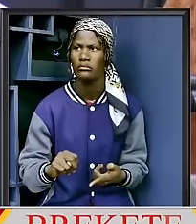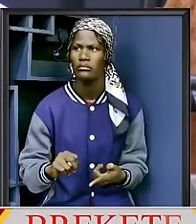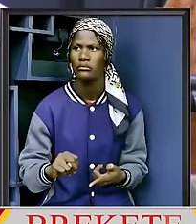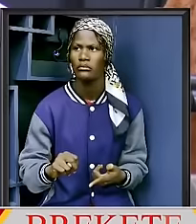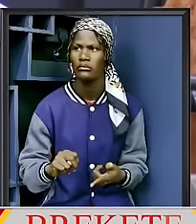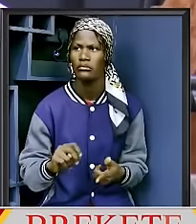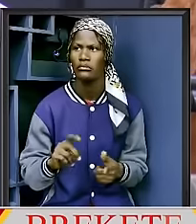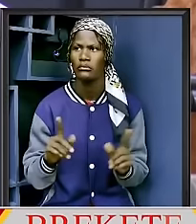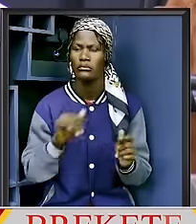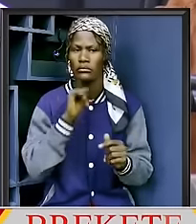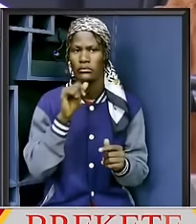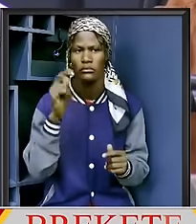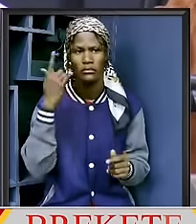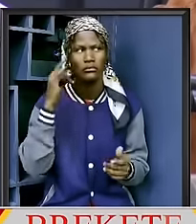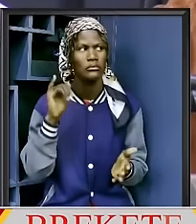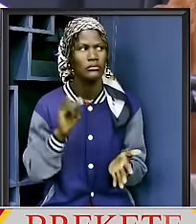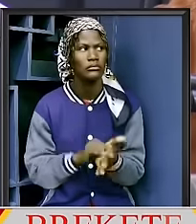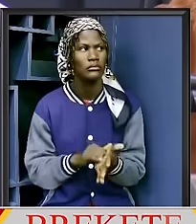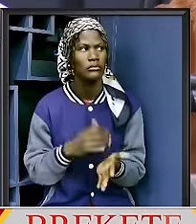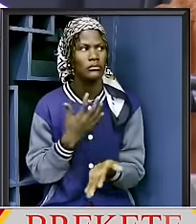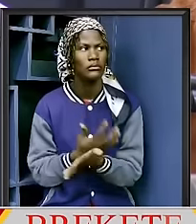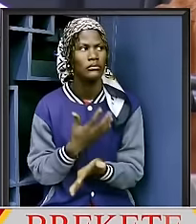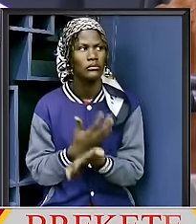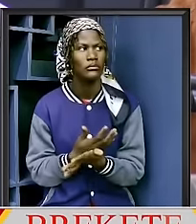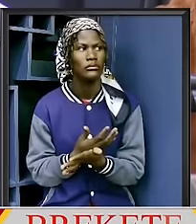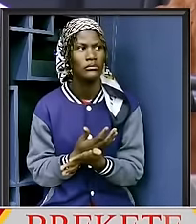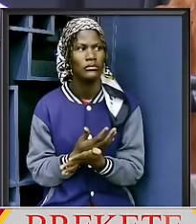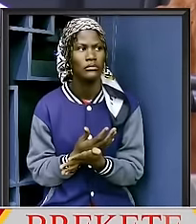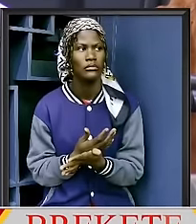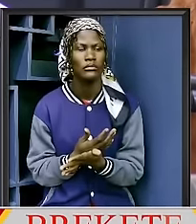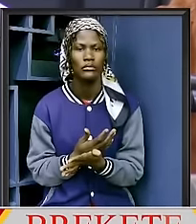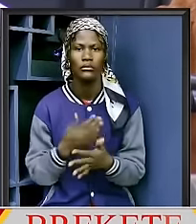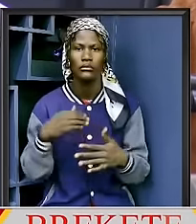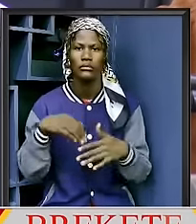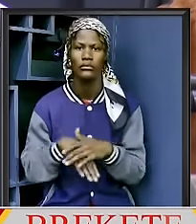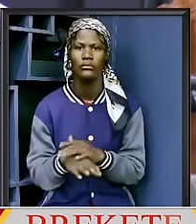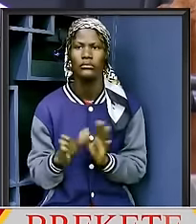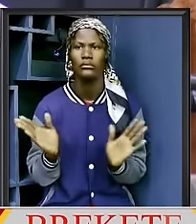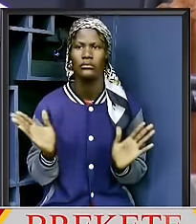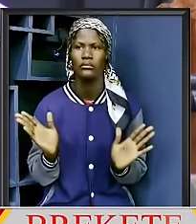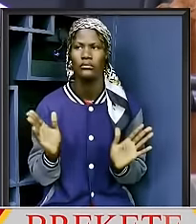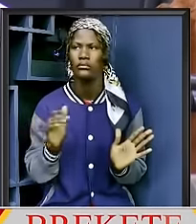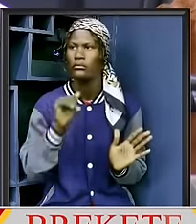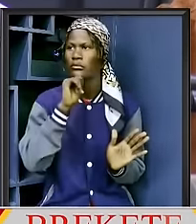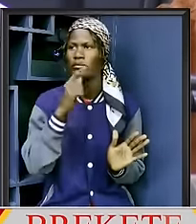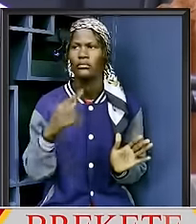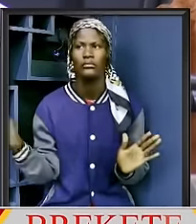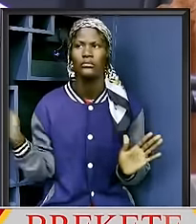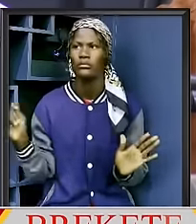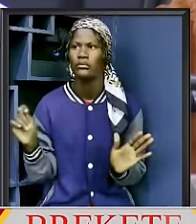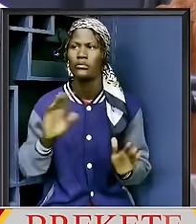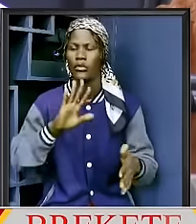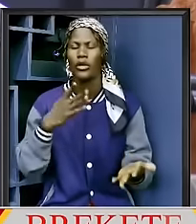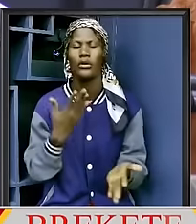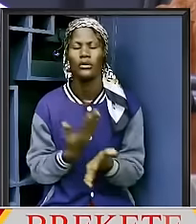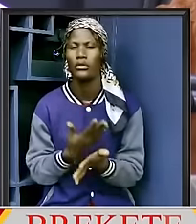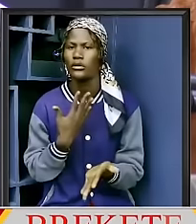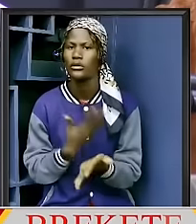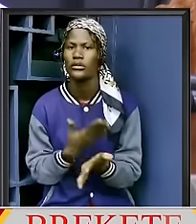think anything is inside. Now your account, you suppose know? Nothing. Because all the money